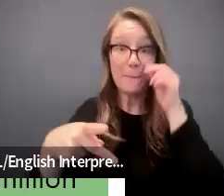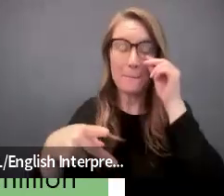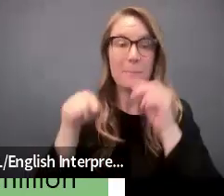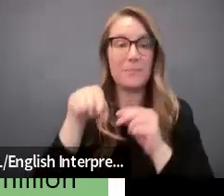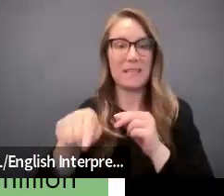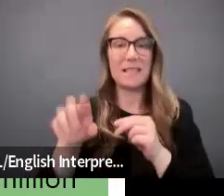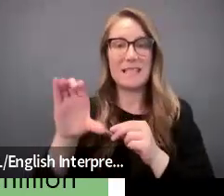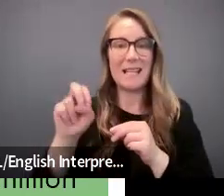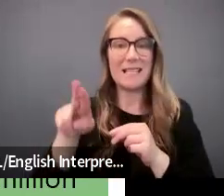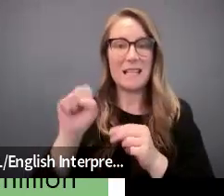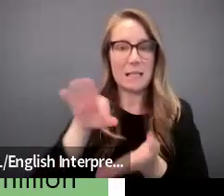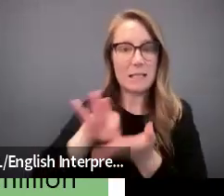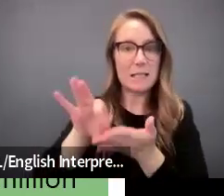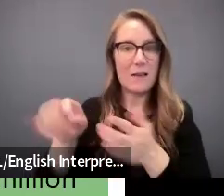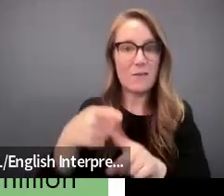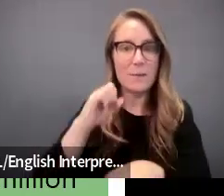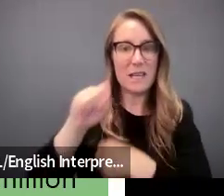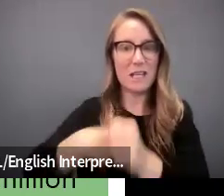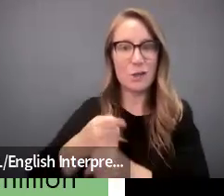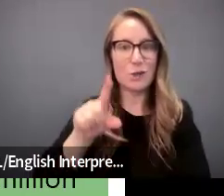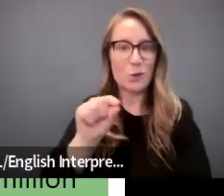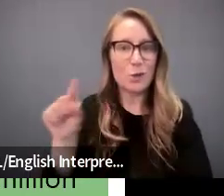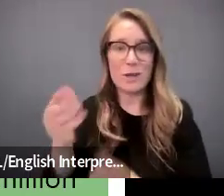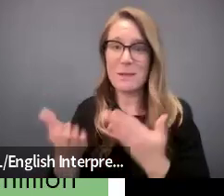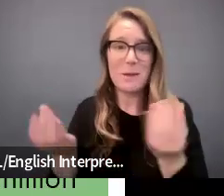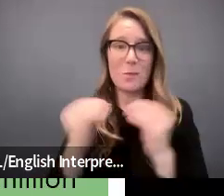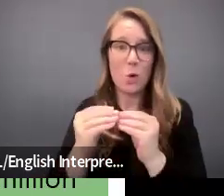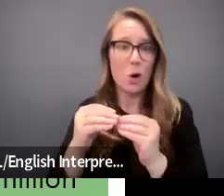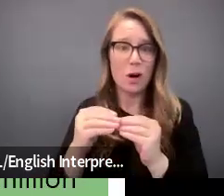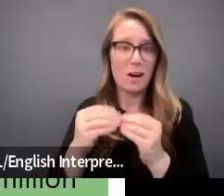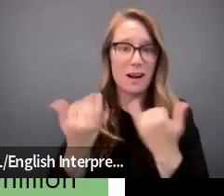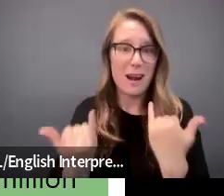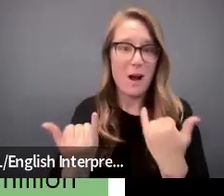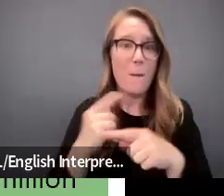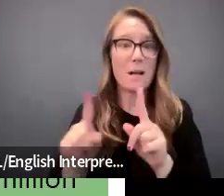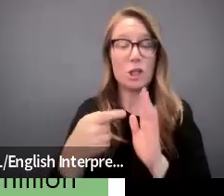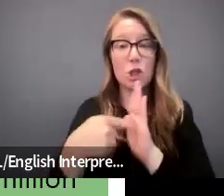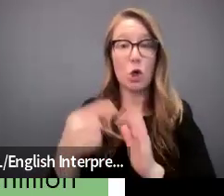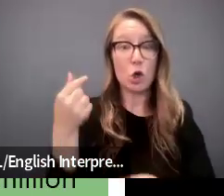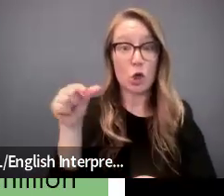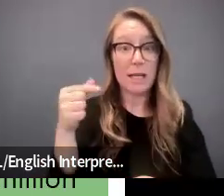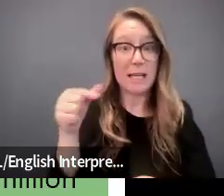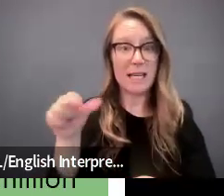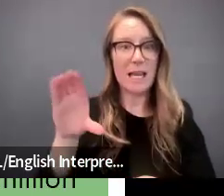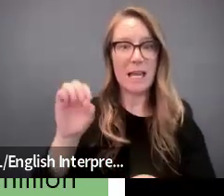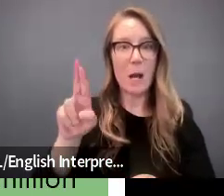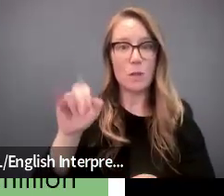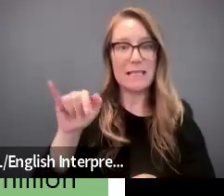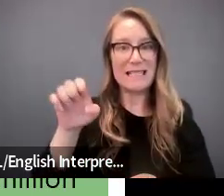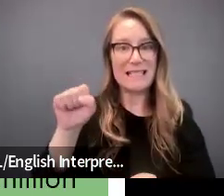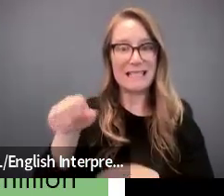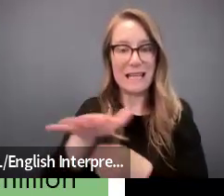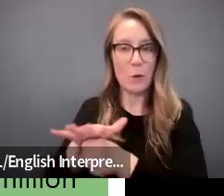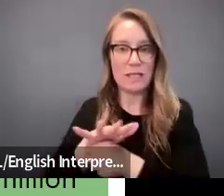is the census from 2020, which I'm sure it's, maybe there's more counties now. The green are counties that are